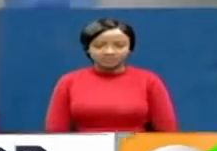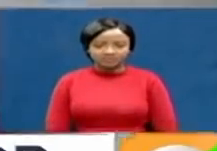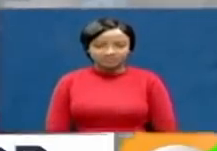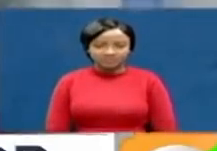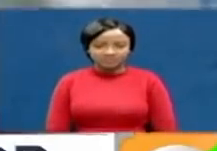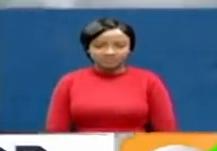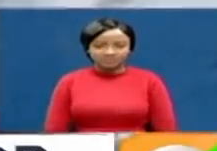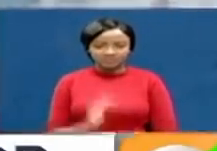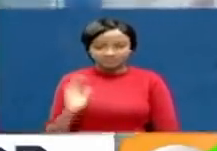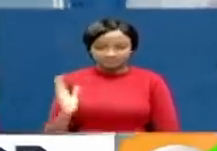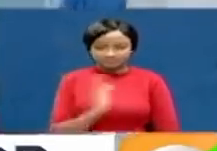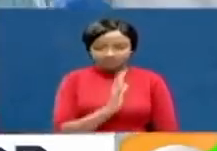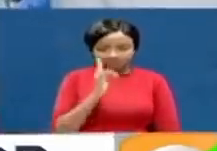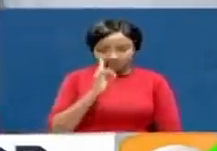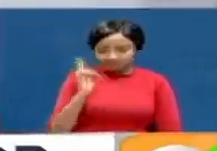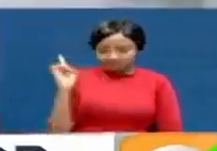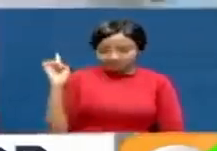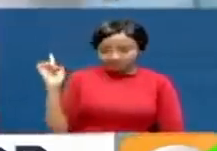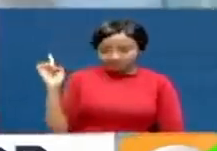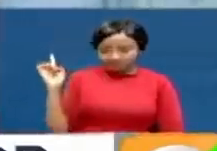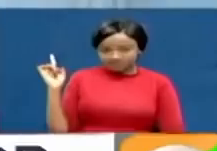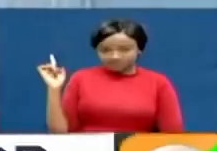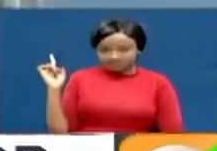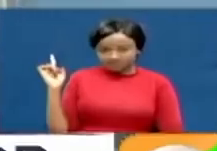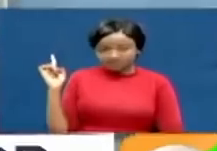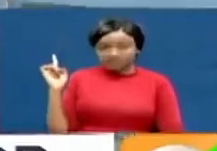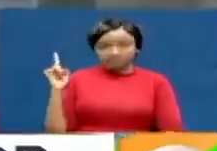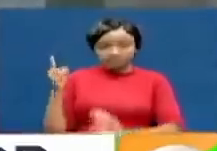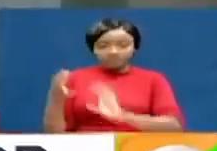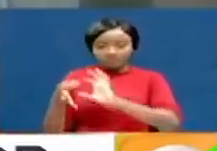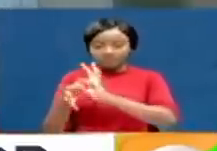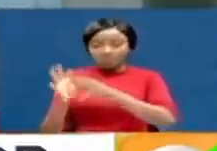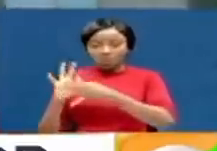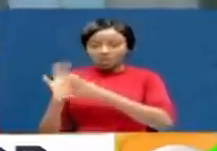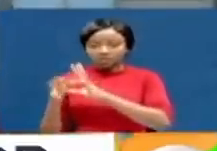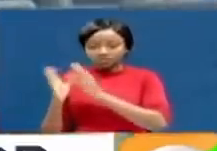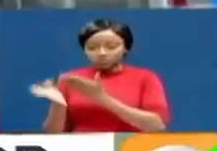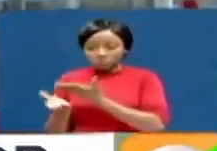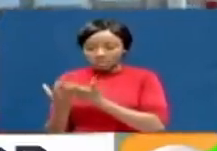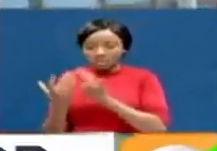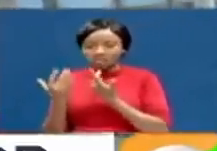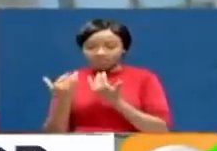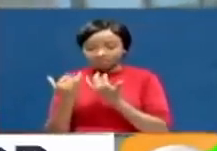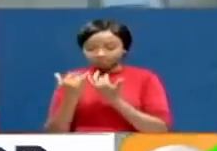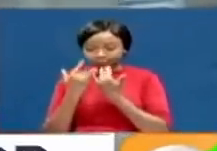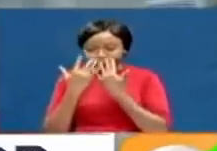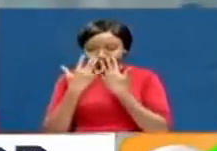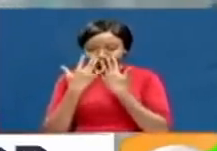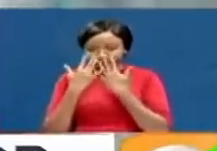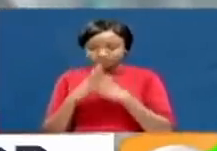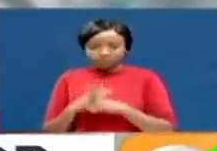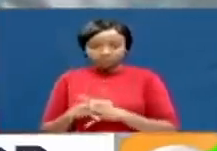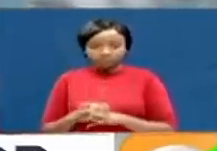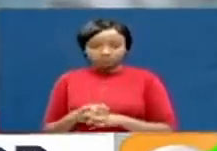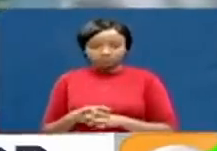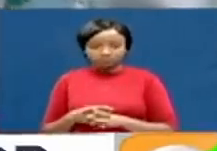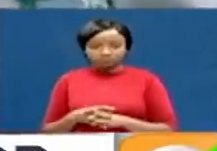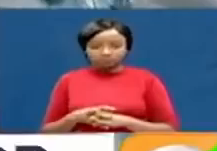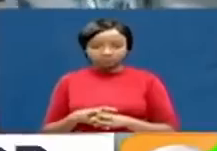These are called now the breathing circuits. So this is called the inspiratory limb.